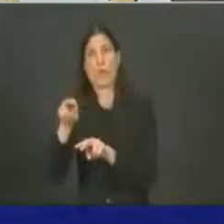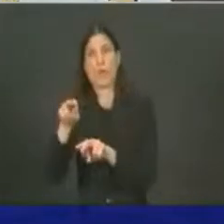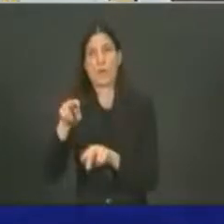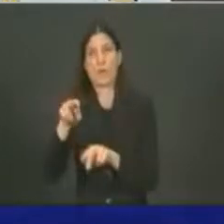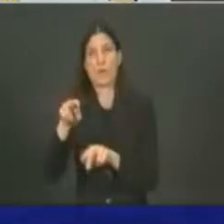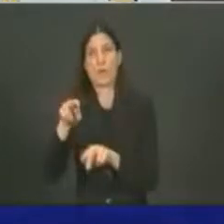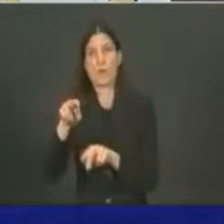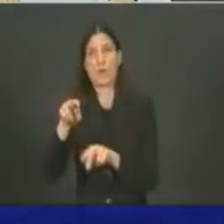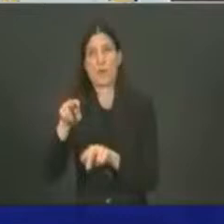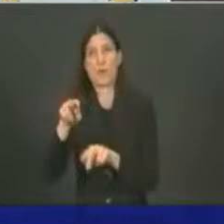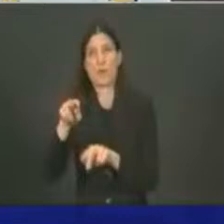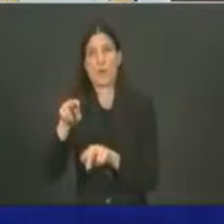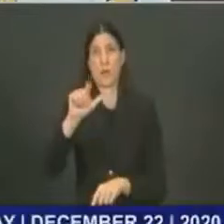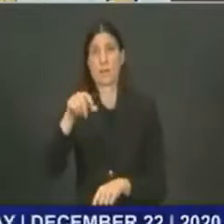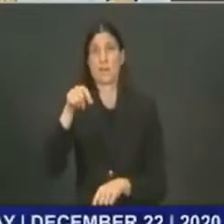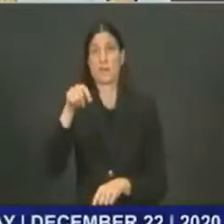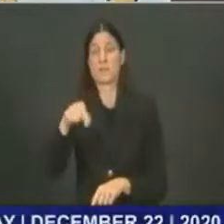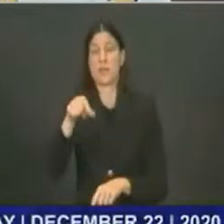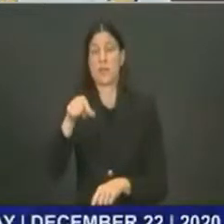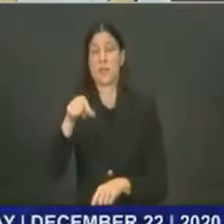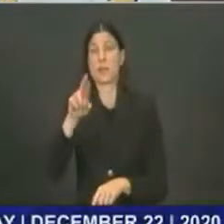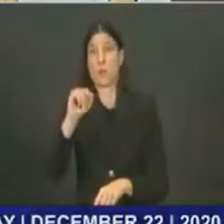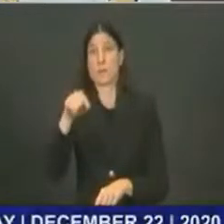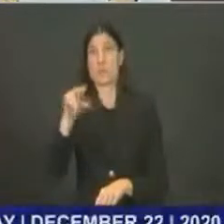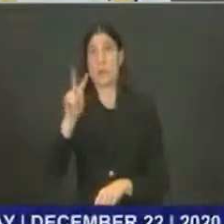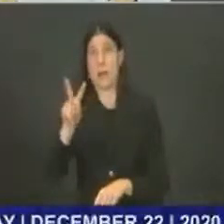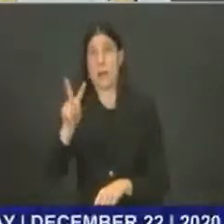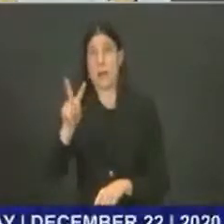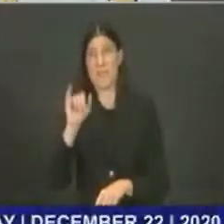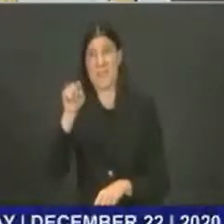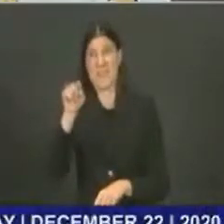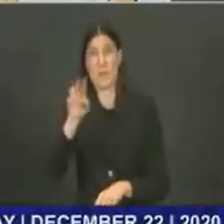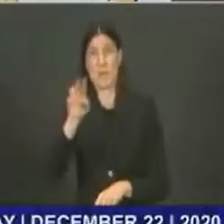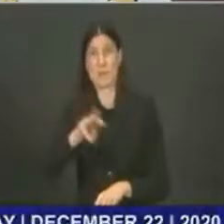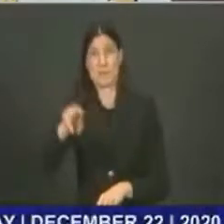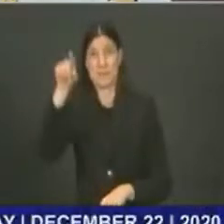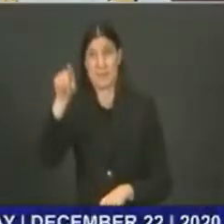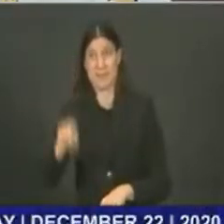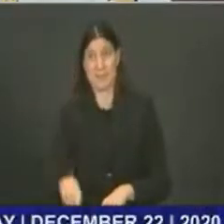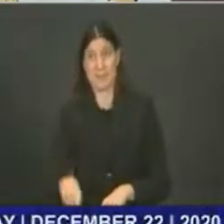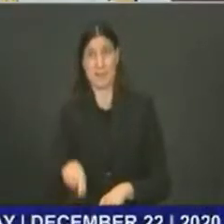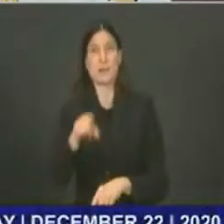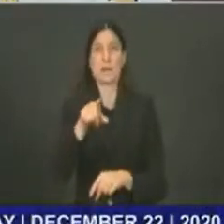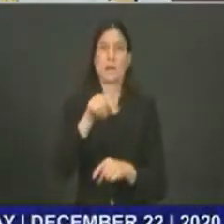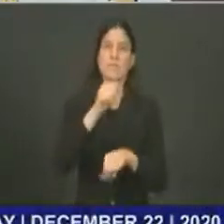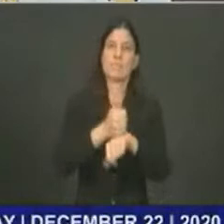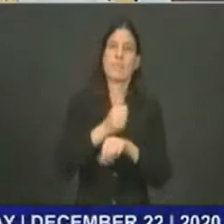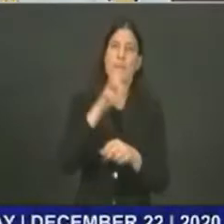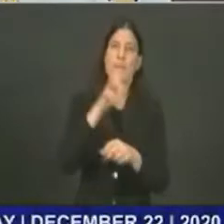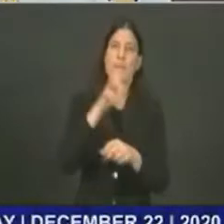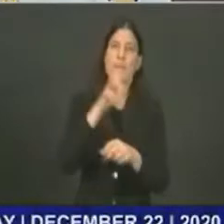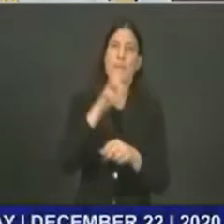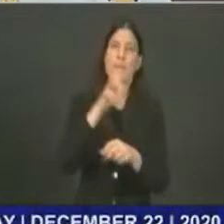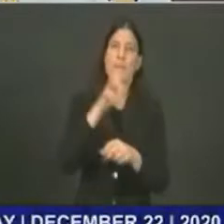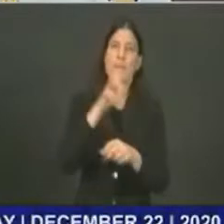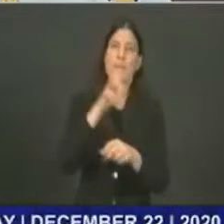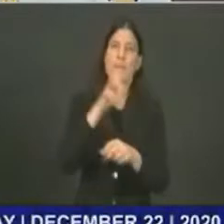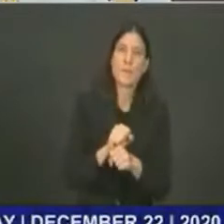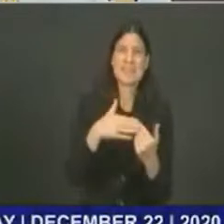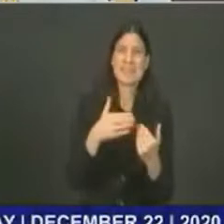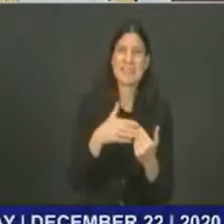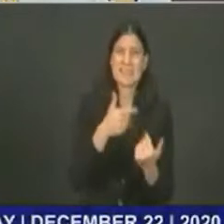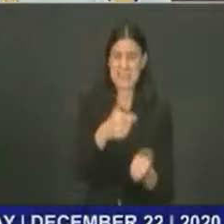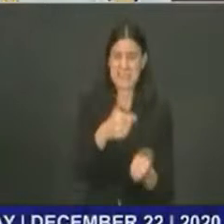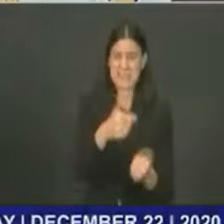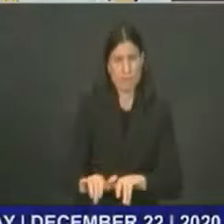portal.ri.gov. The team has worked extremely hard to make that accessible, to make it easy. There was